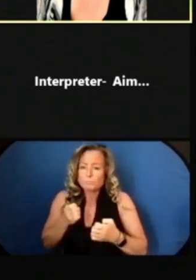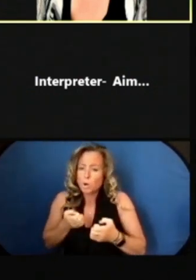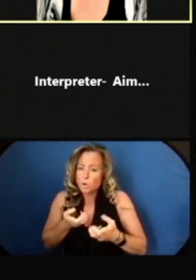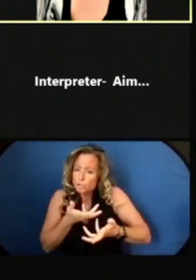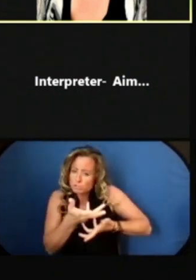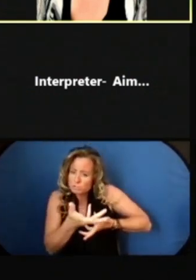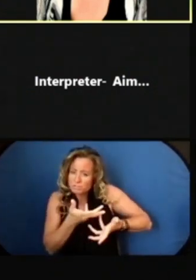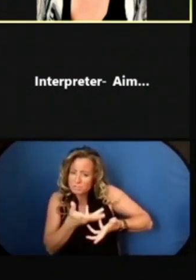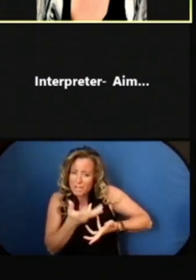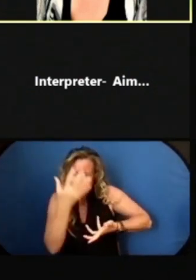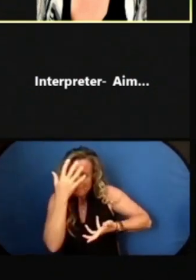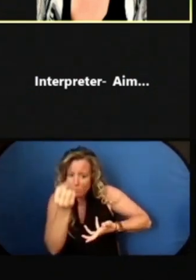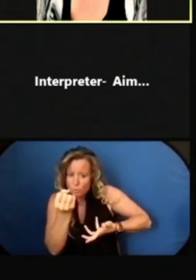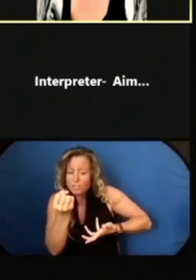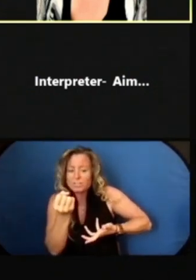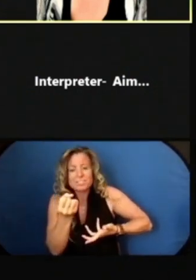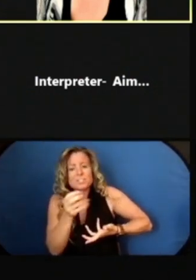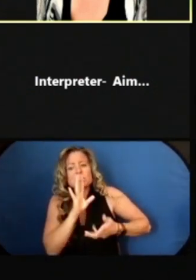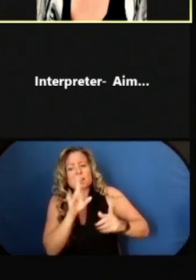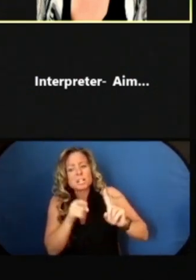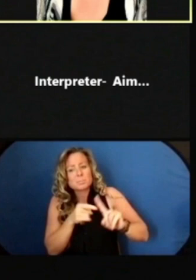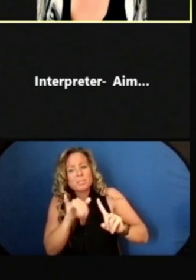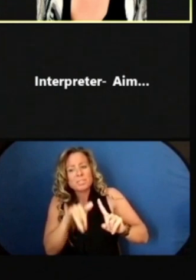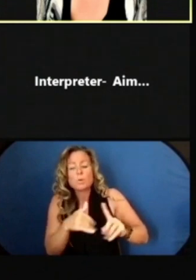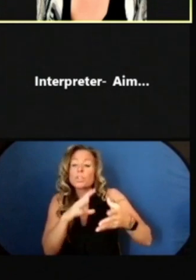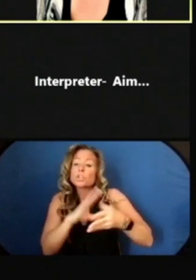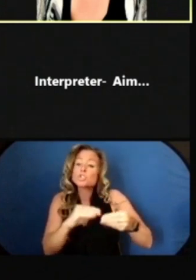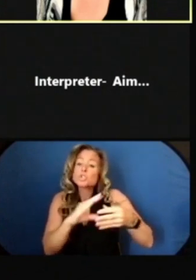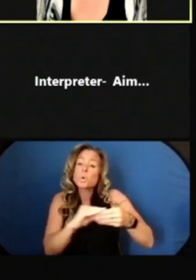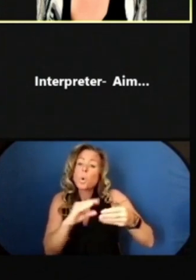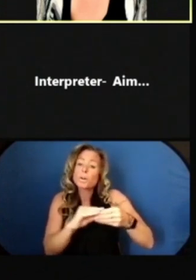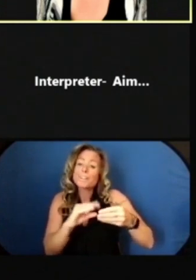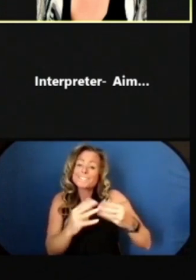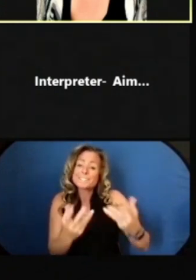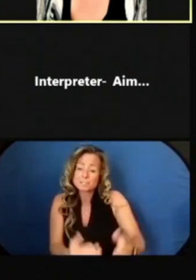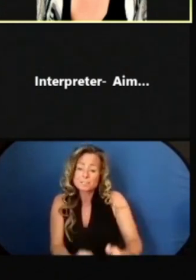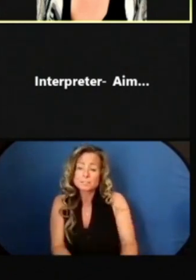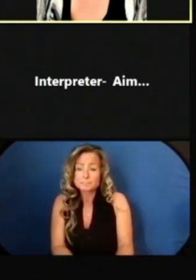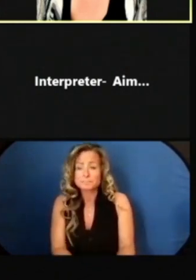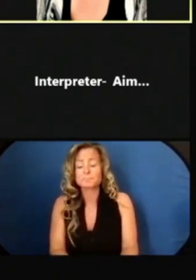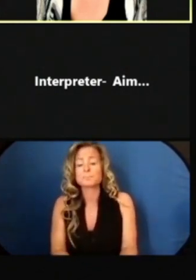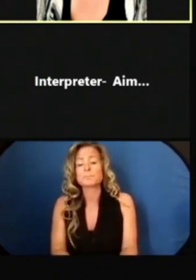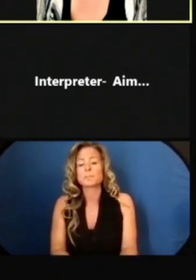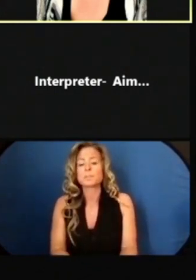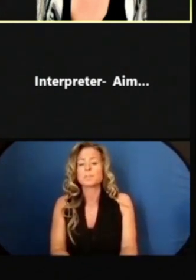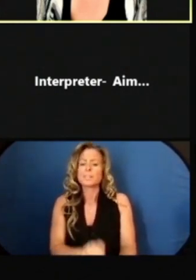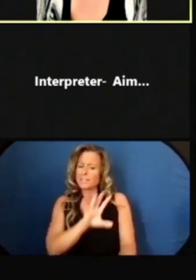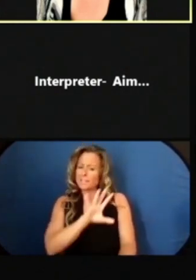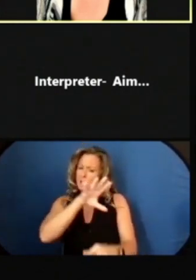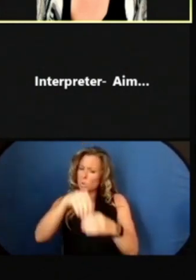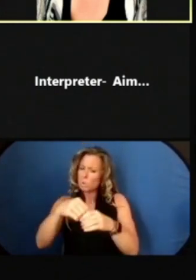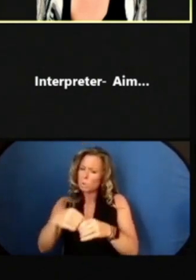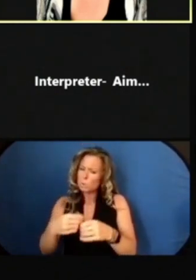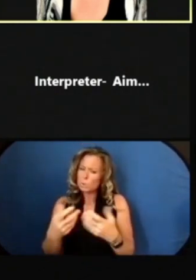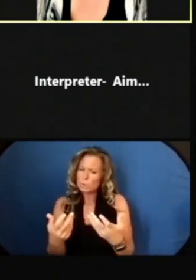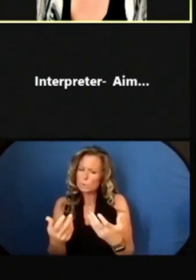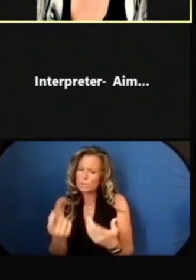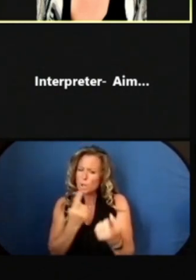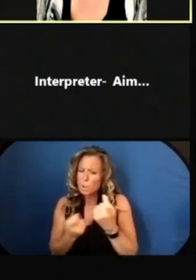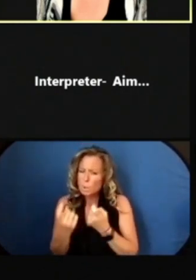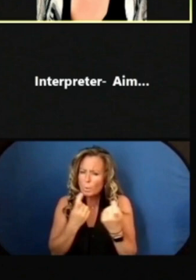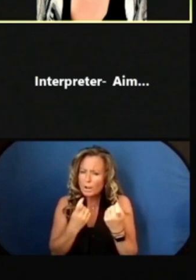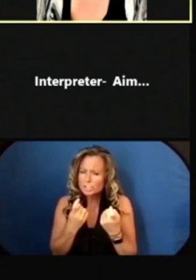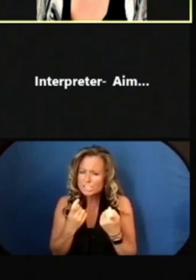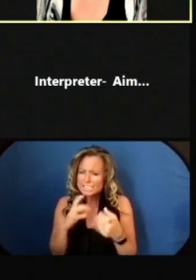memory. We talked about that in the form of stories and narratives. And include questions that ask contents, and